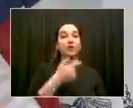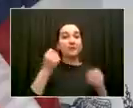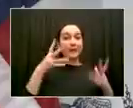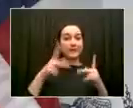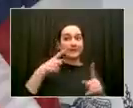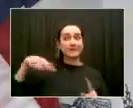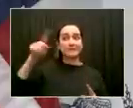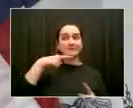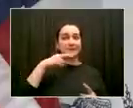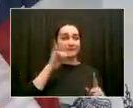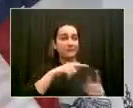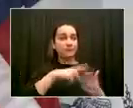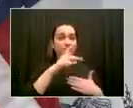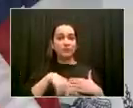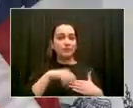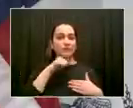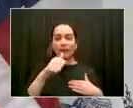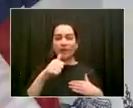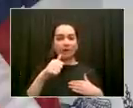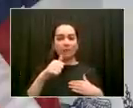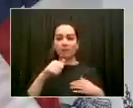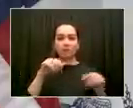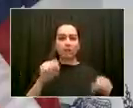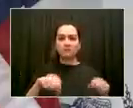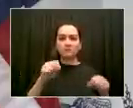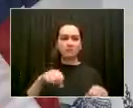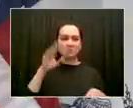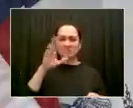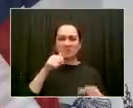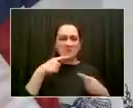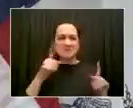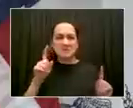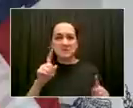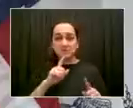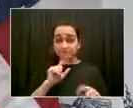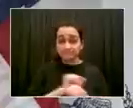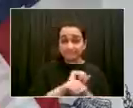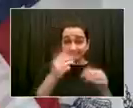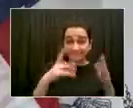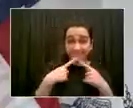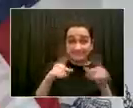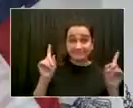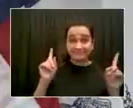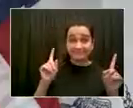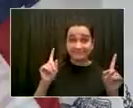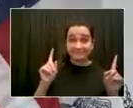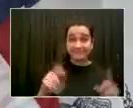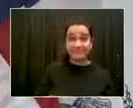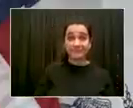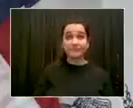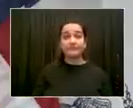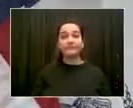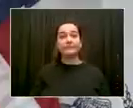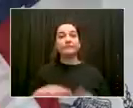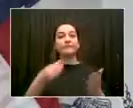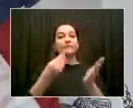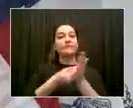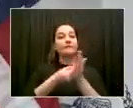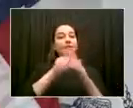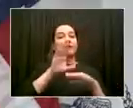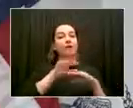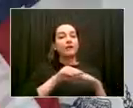going to be impossible. We got it done on pace, and in fact, we added 50% more. No one